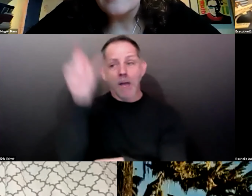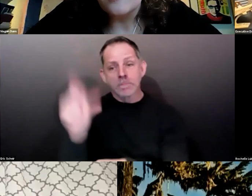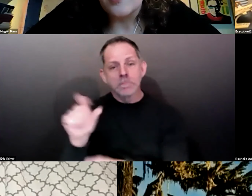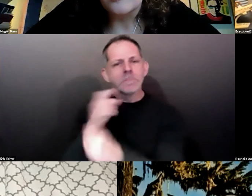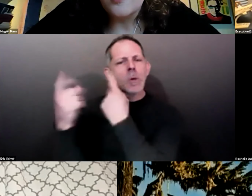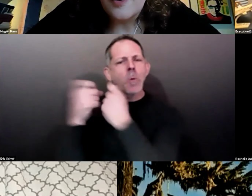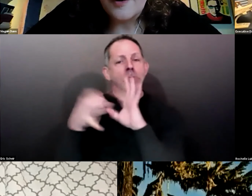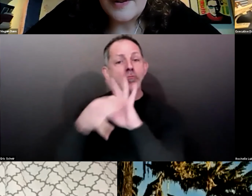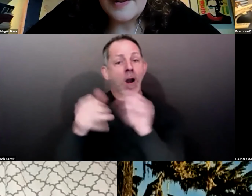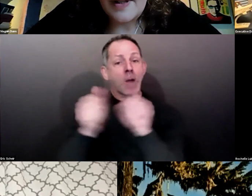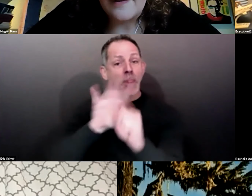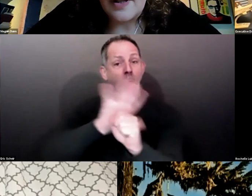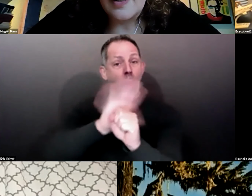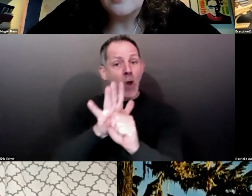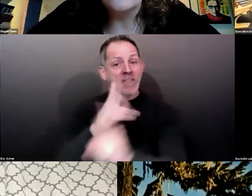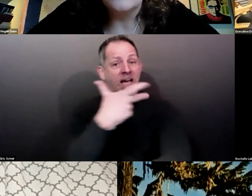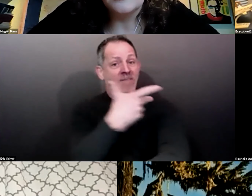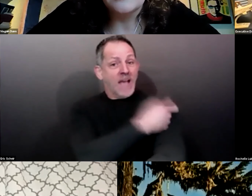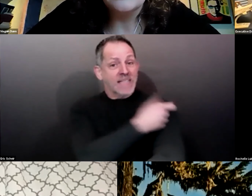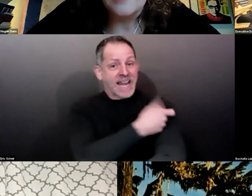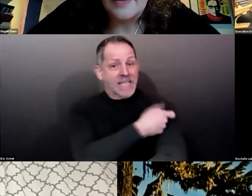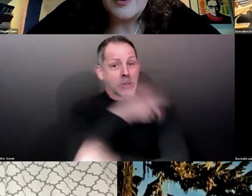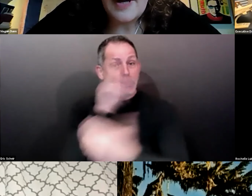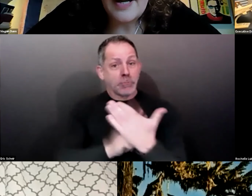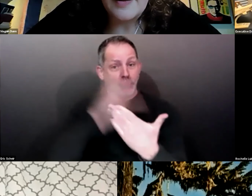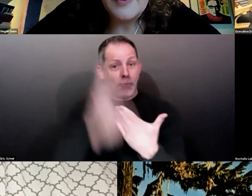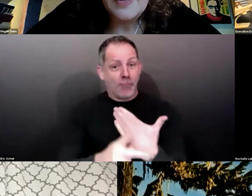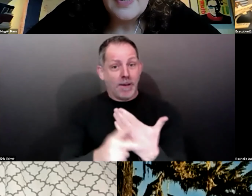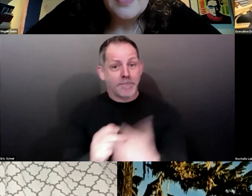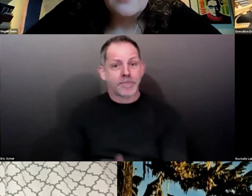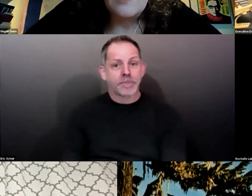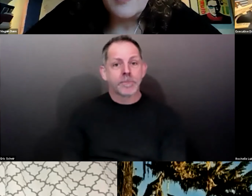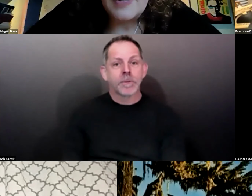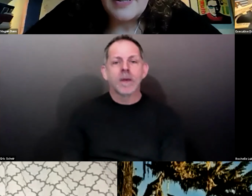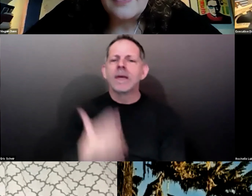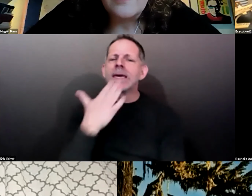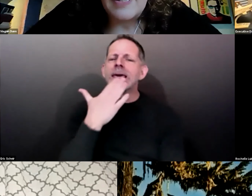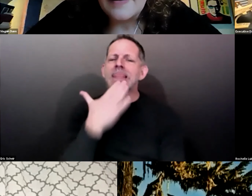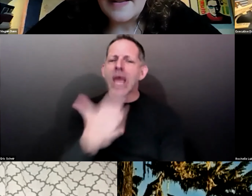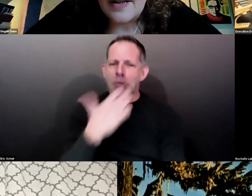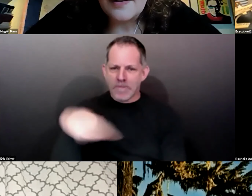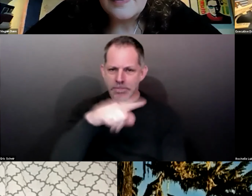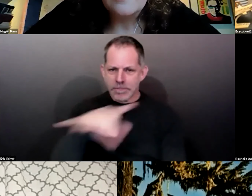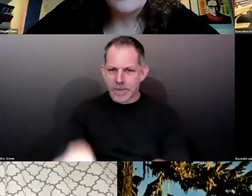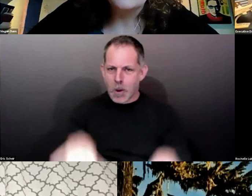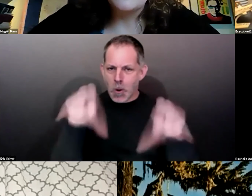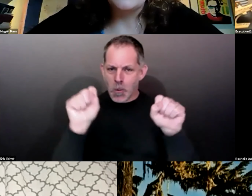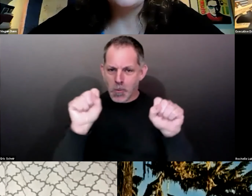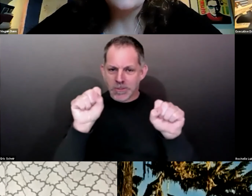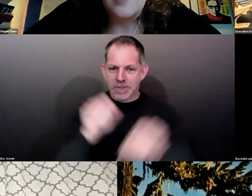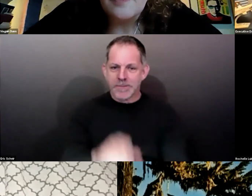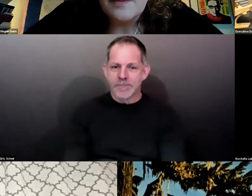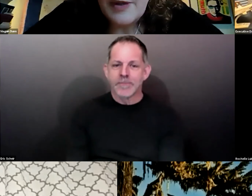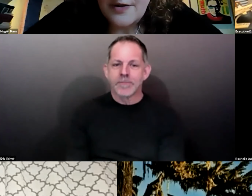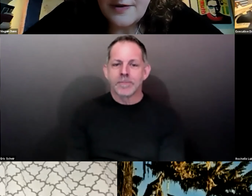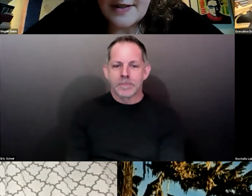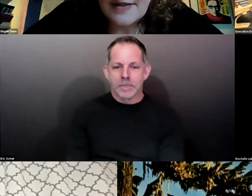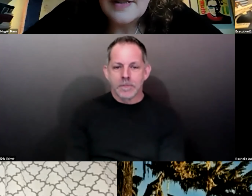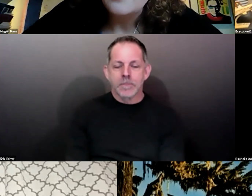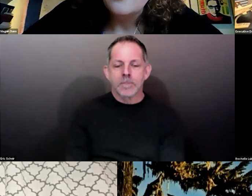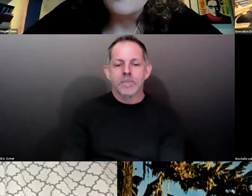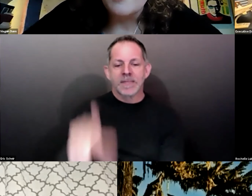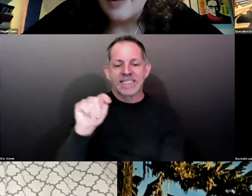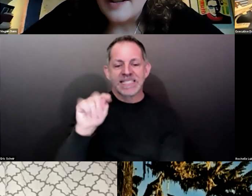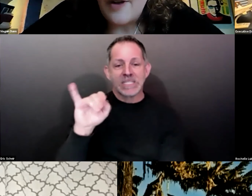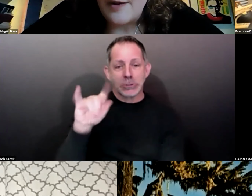special thanks to our co-hosts this evening, including the Tulalip Tribes, Representative Mike Sells, Representative Strom